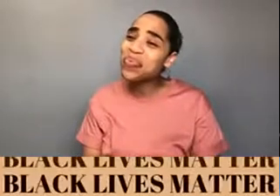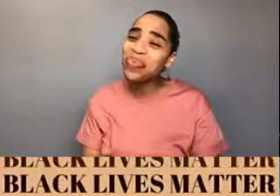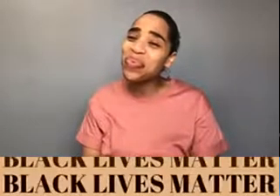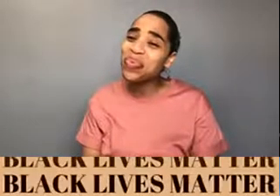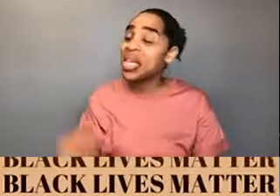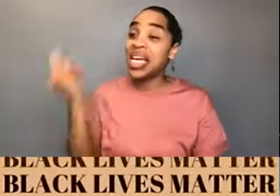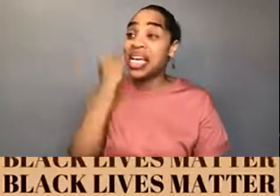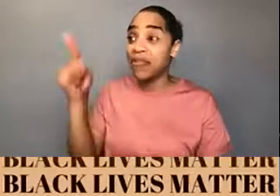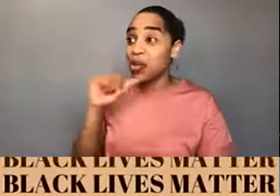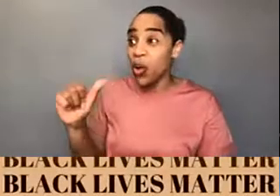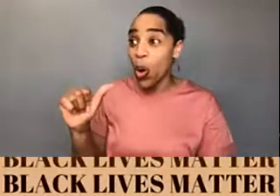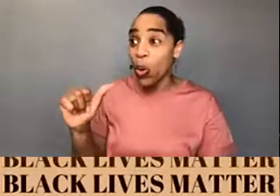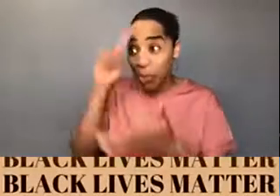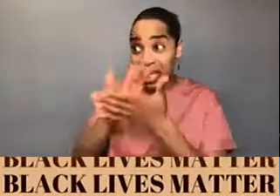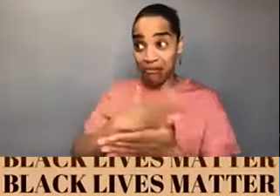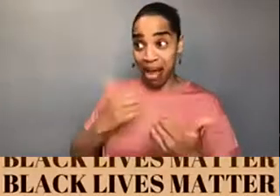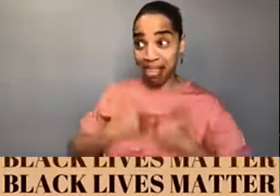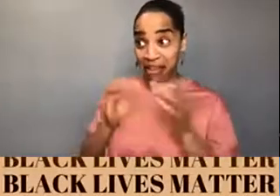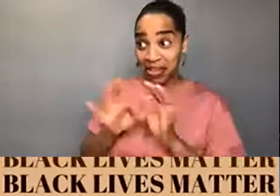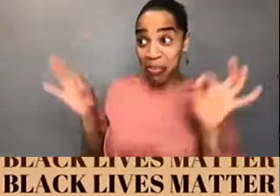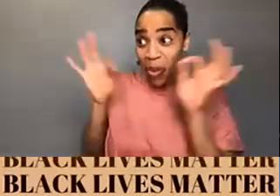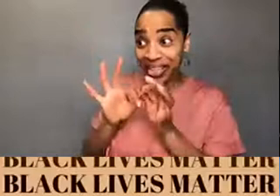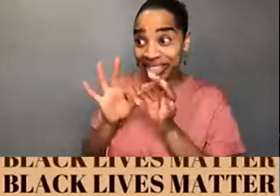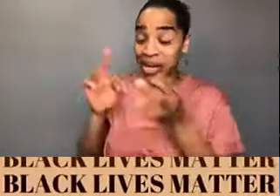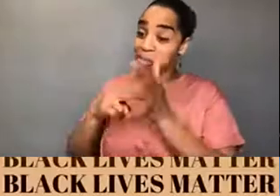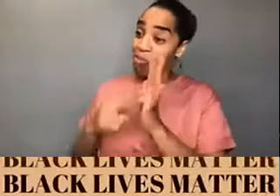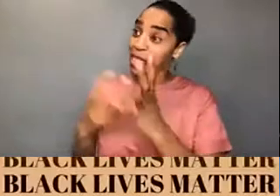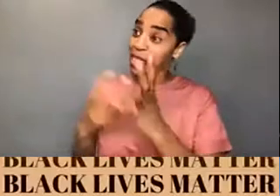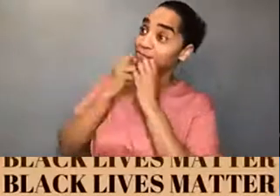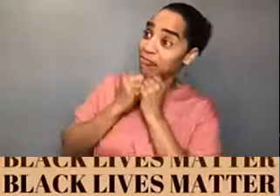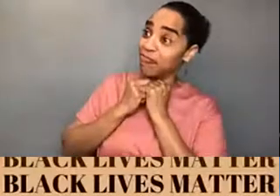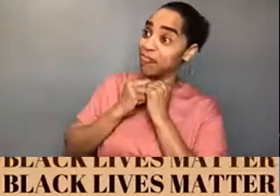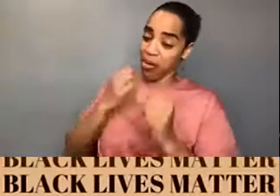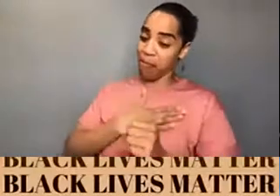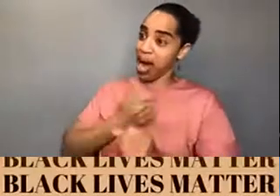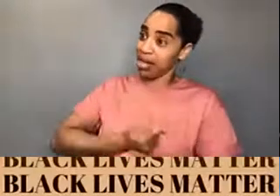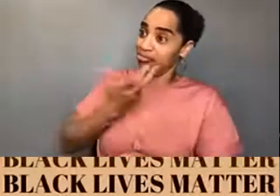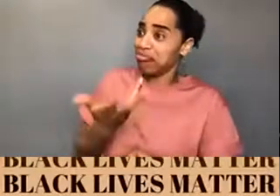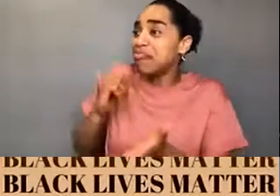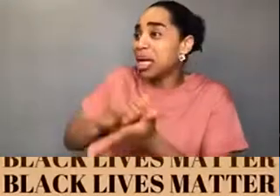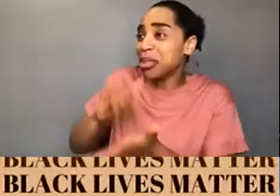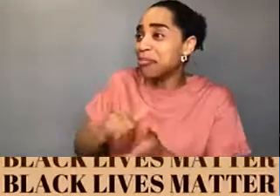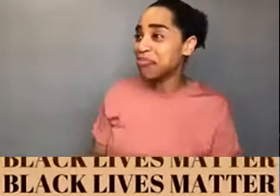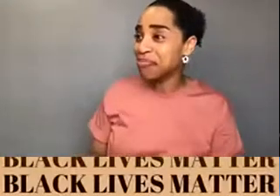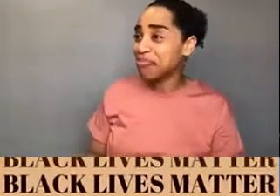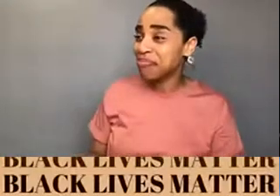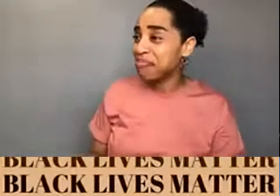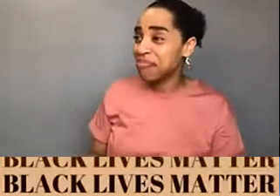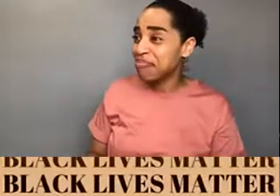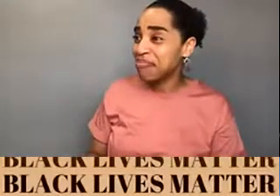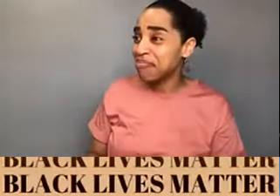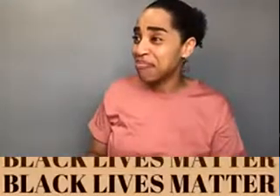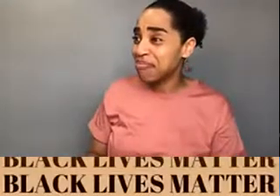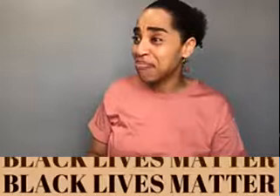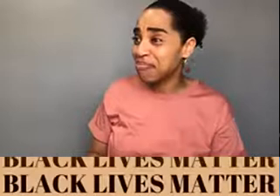if you don't believe that my life matters, then you can't possibly enjoy my work, you know? I was like, you can't enjoy my work and also